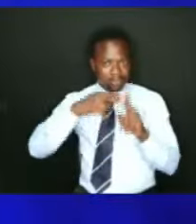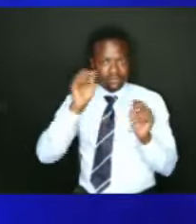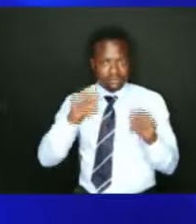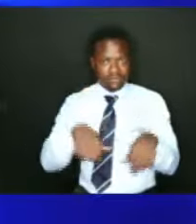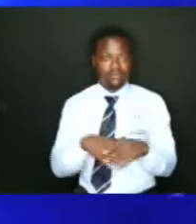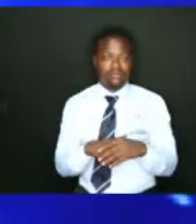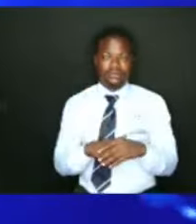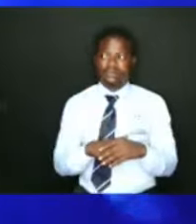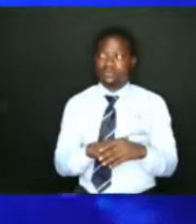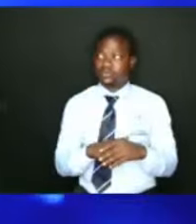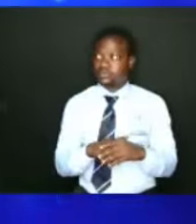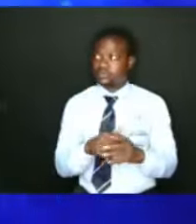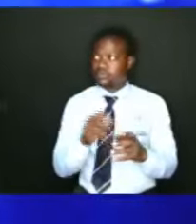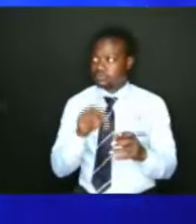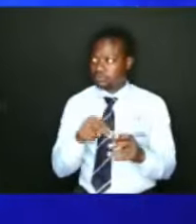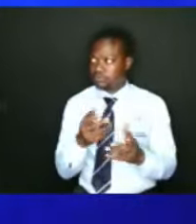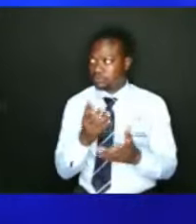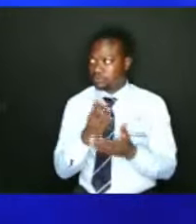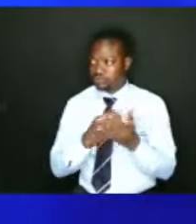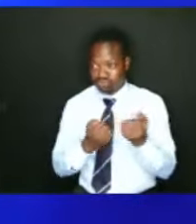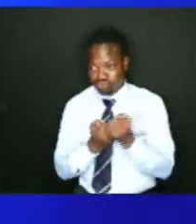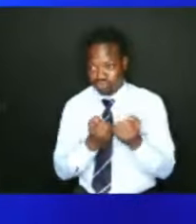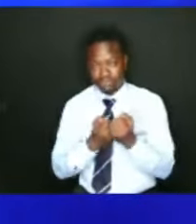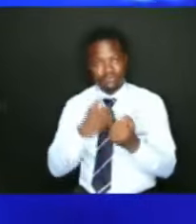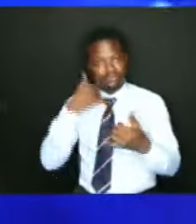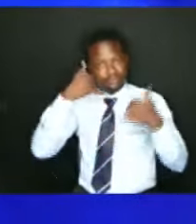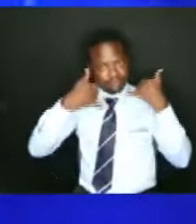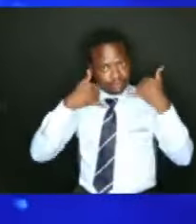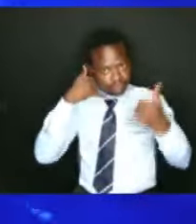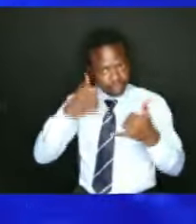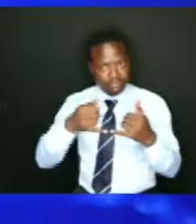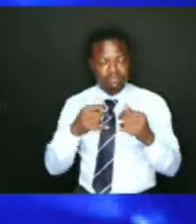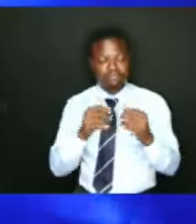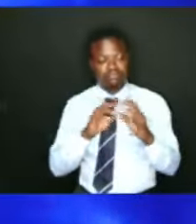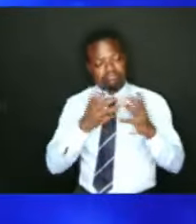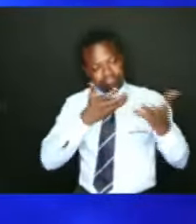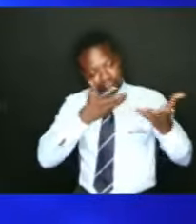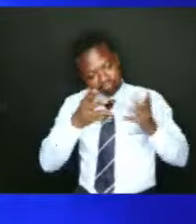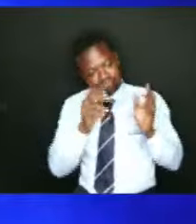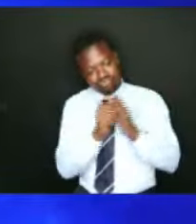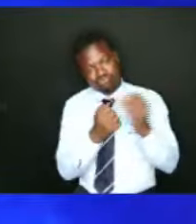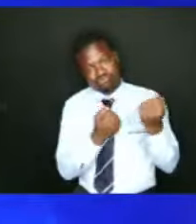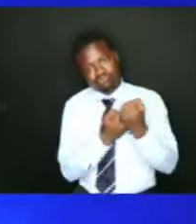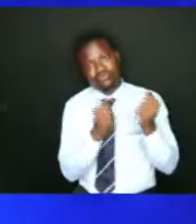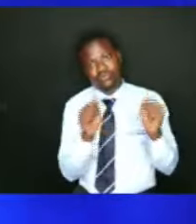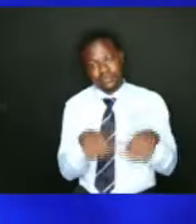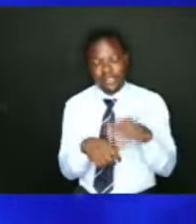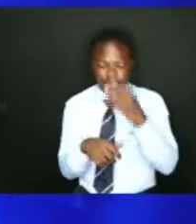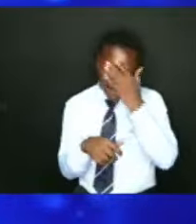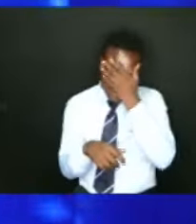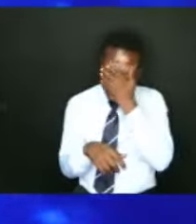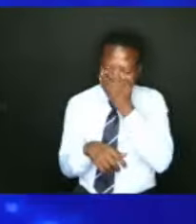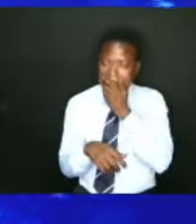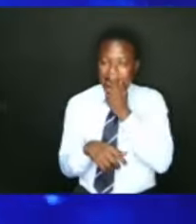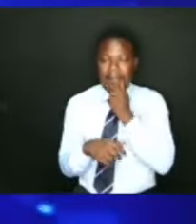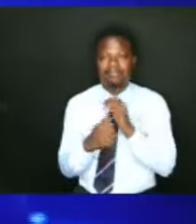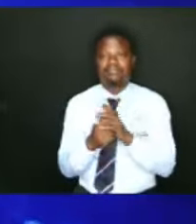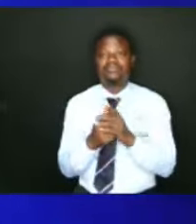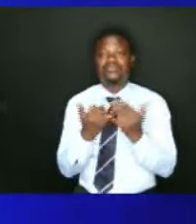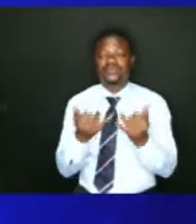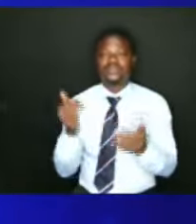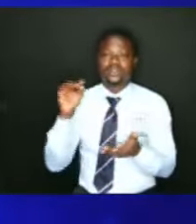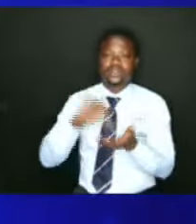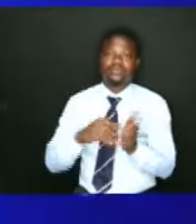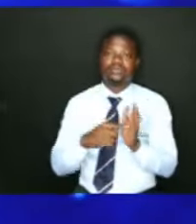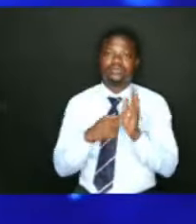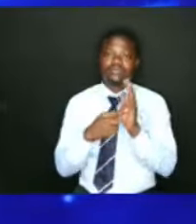numbers if you need some extra support as you head tonight's message. We also want to indicate that